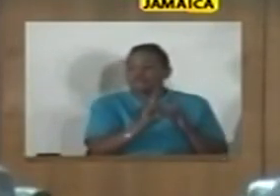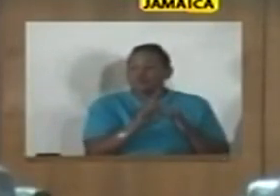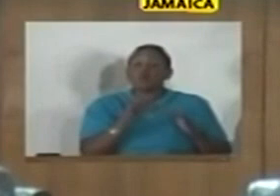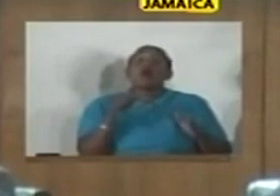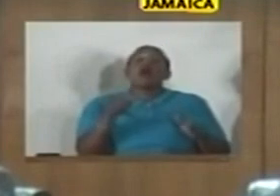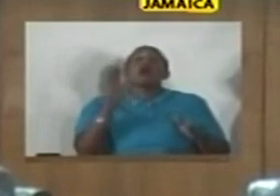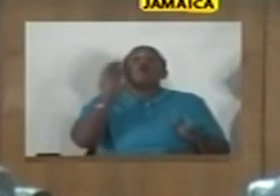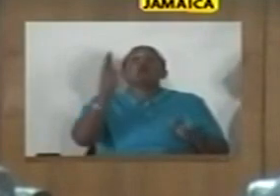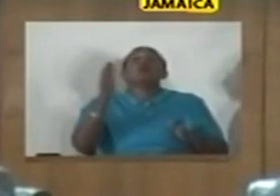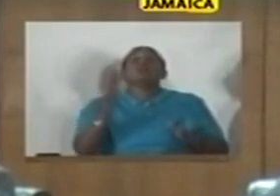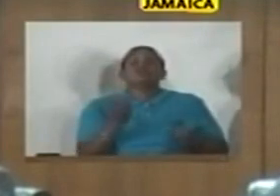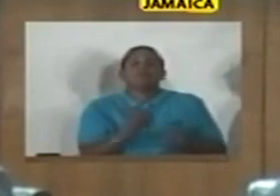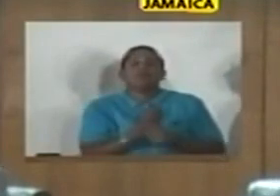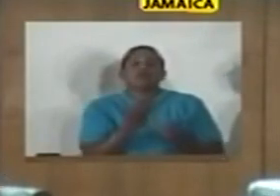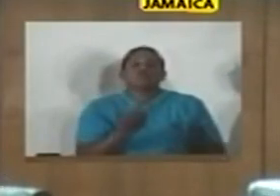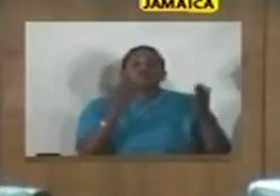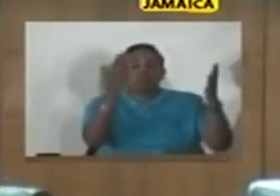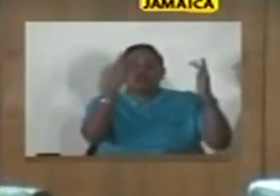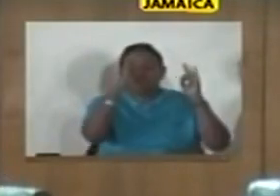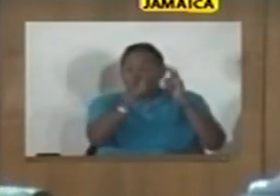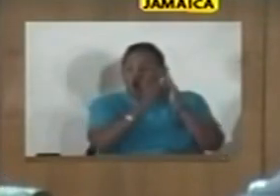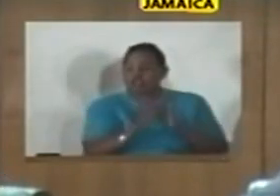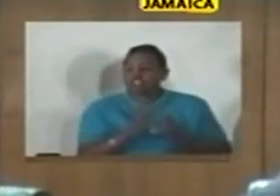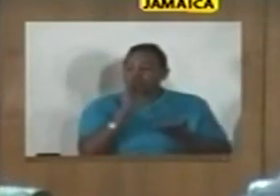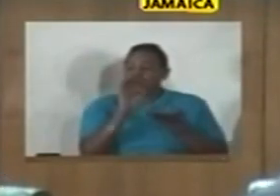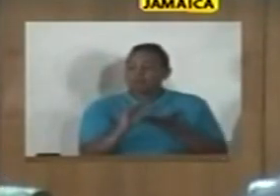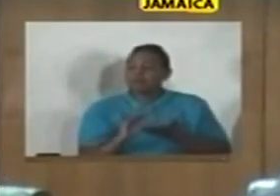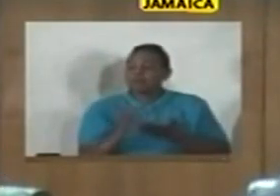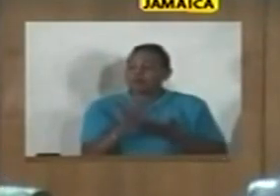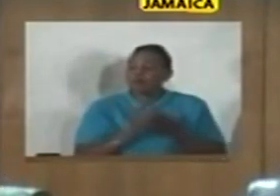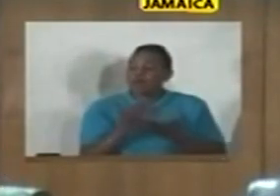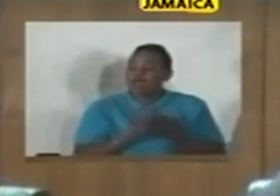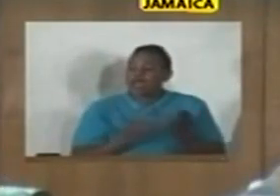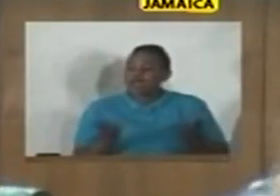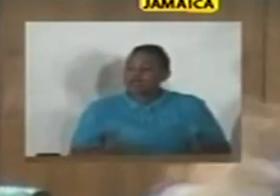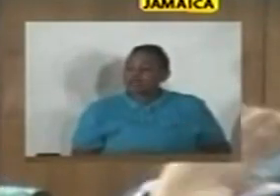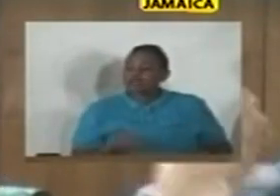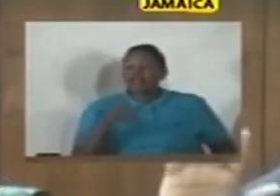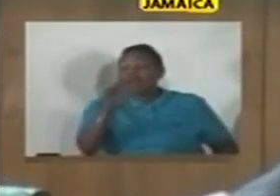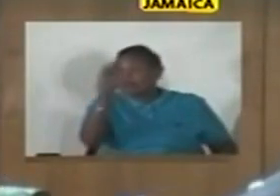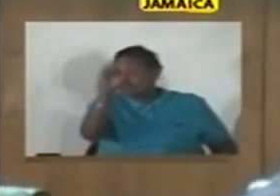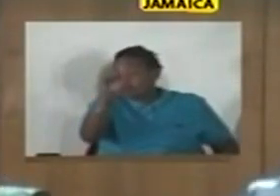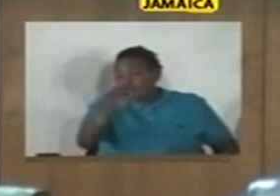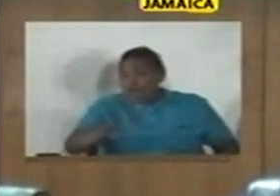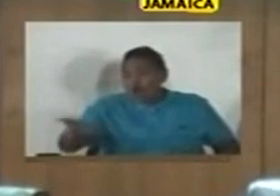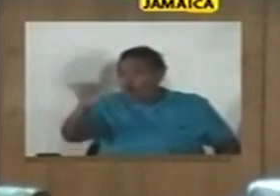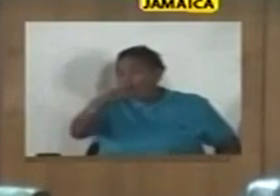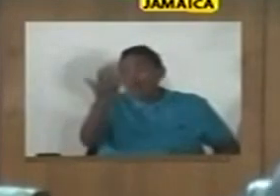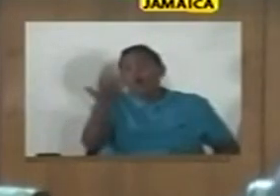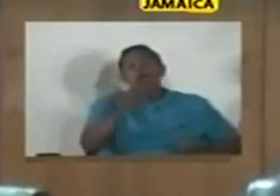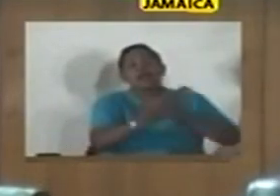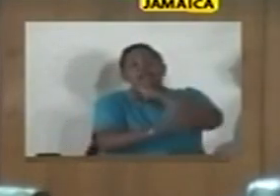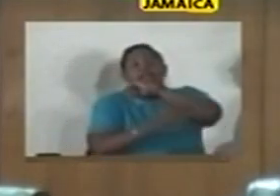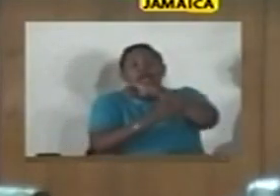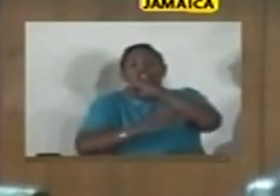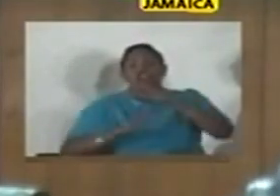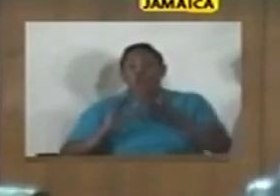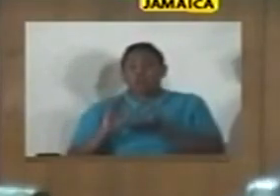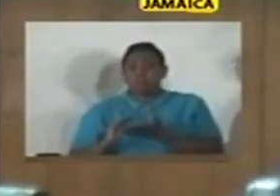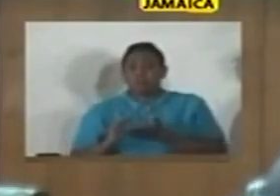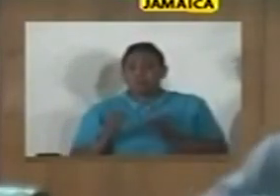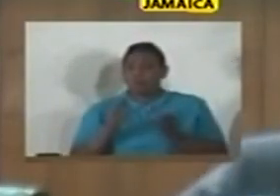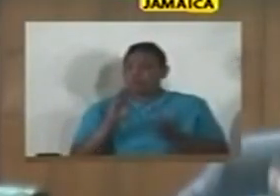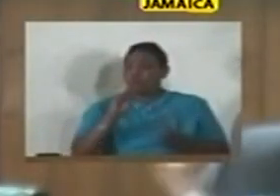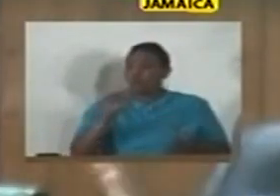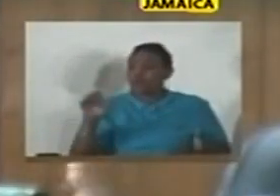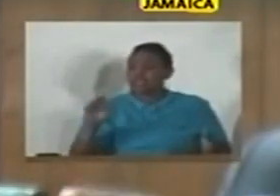and makes recommendations for an adjustment to the minimum wage. Let me remind all of us that the national minimum wage is a floor and